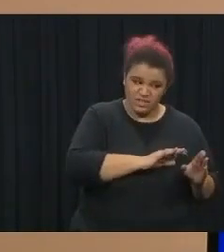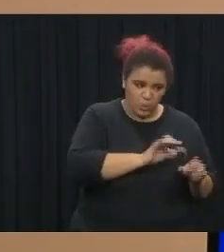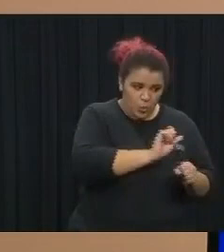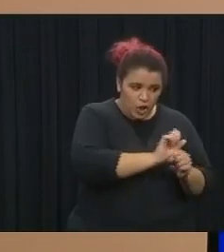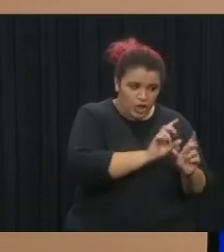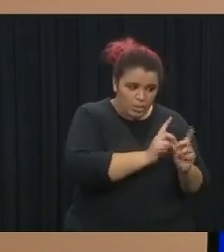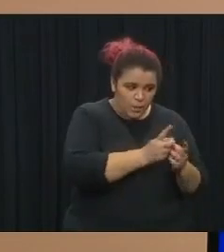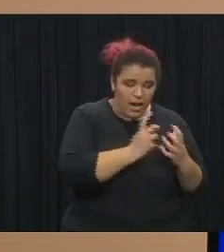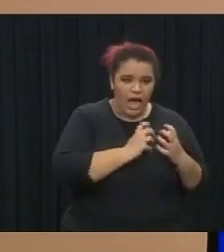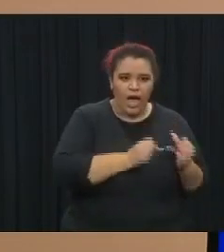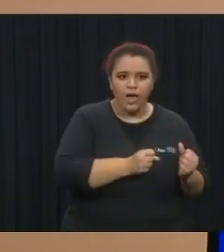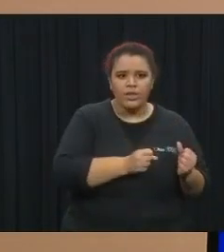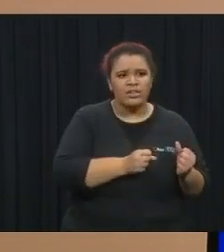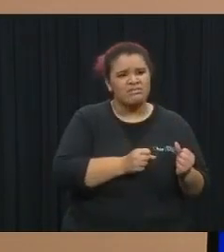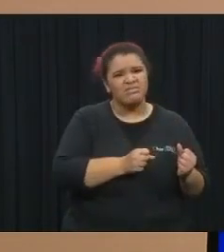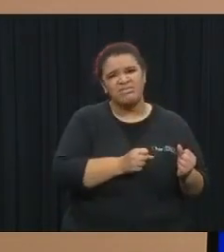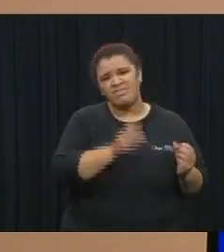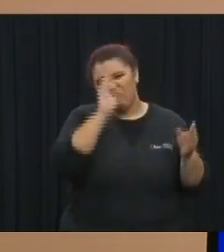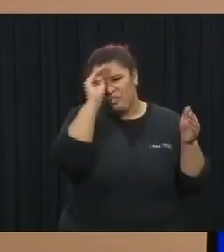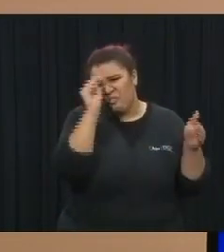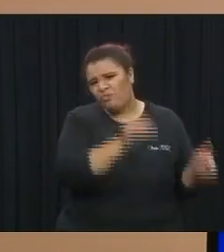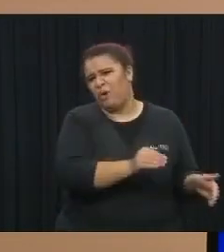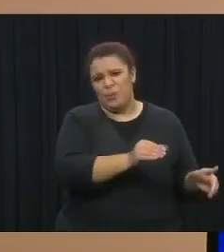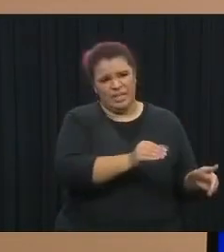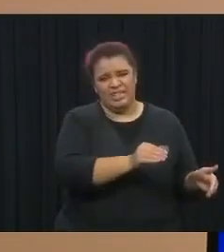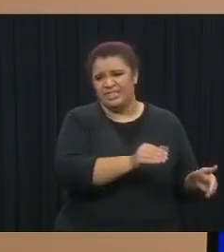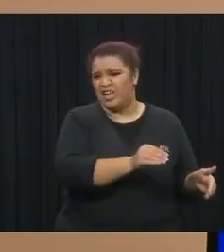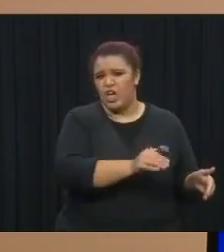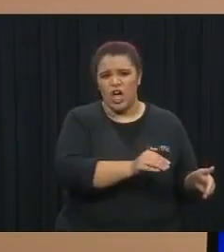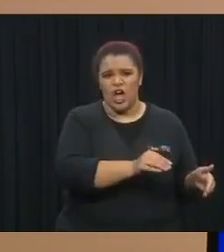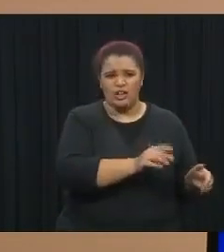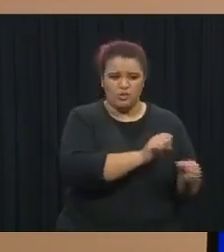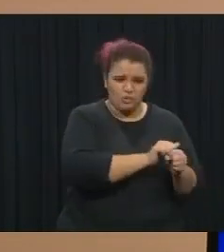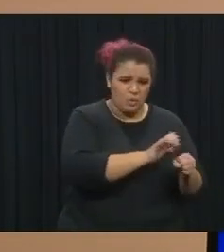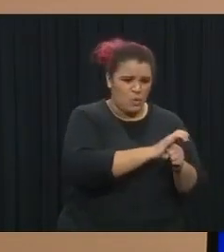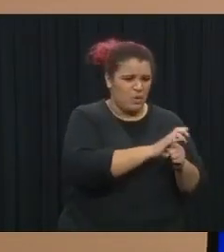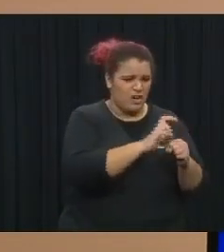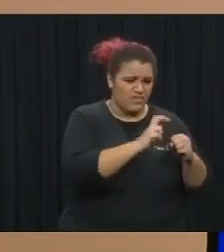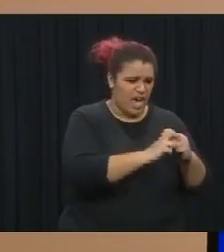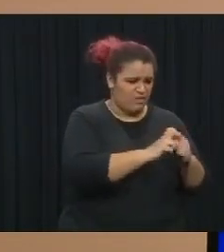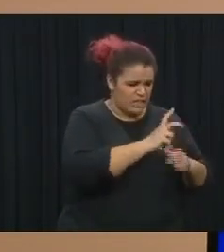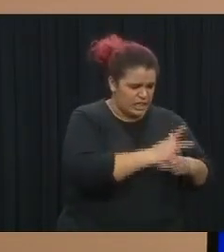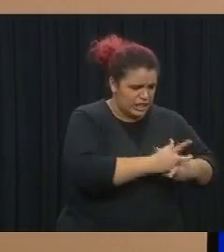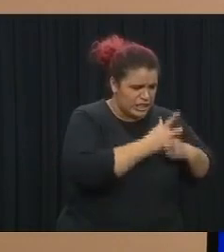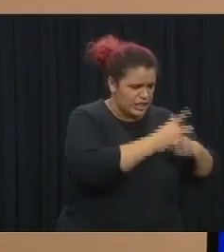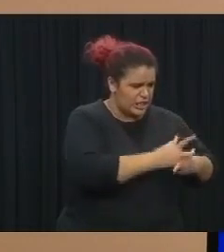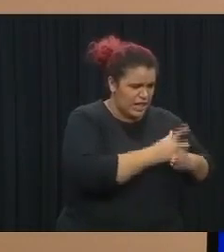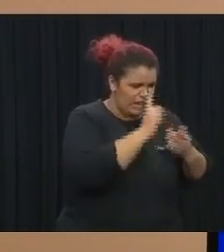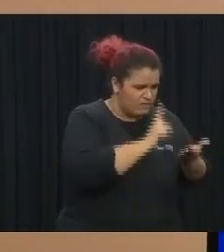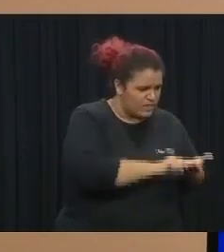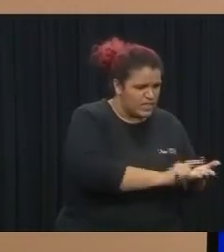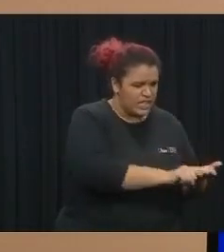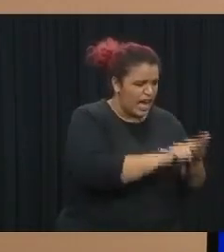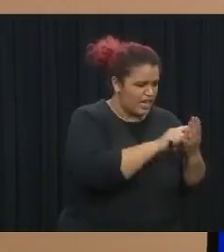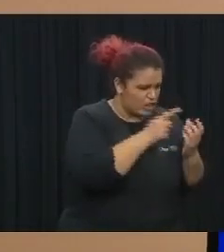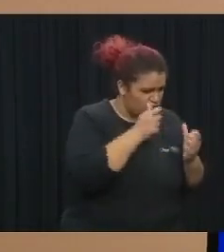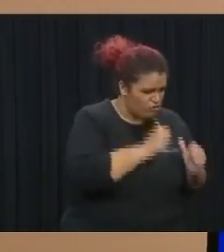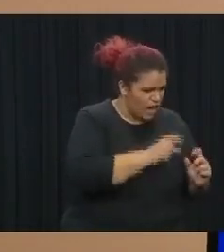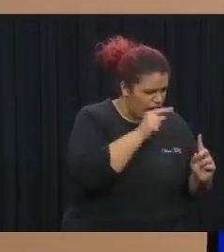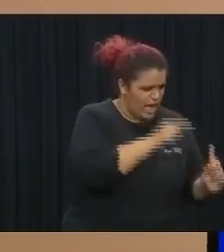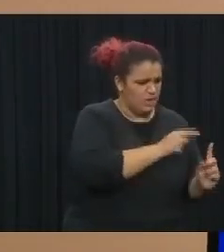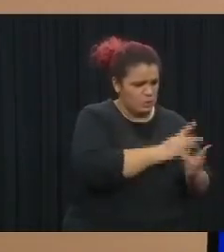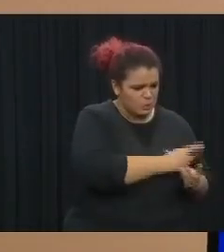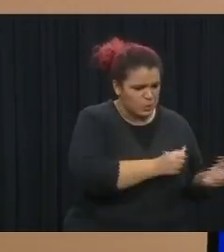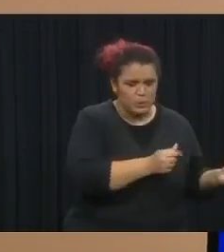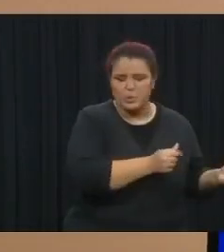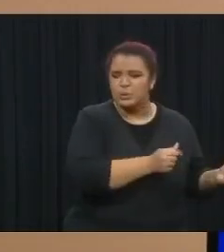healthy. I really don't need them having to worry about the order. I need us to do the right thing so that they can focus on the crisis at